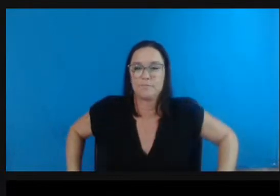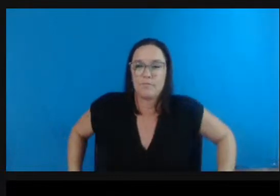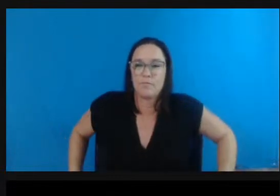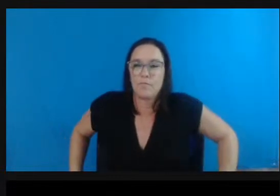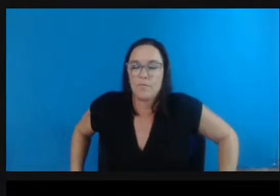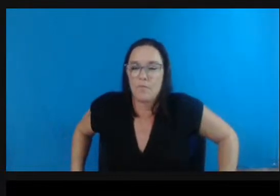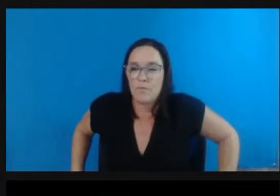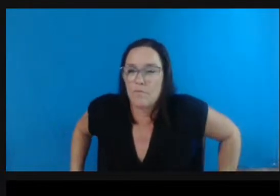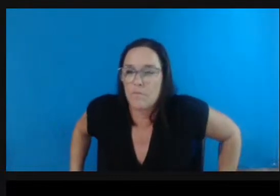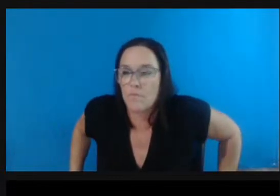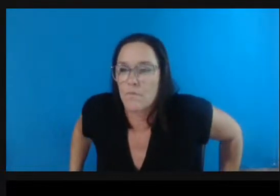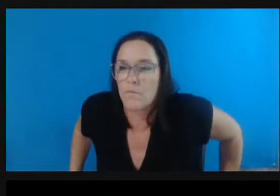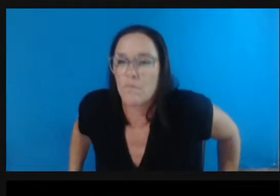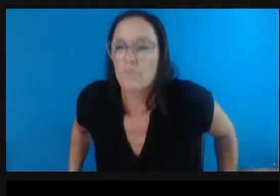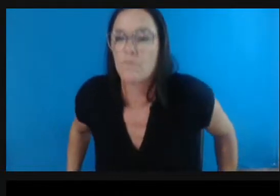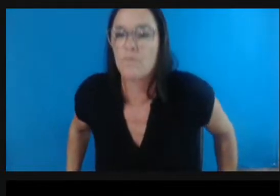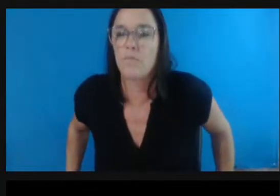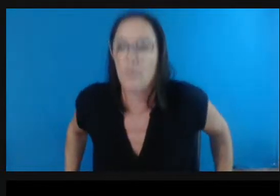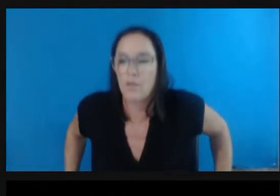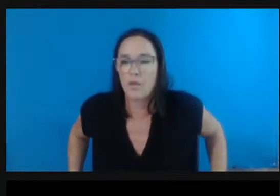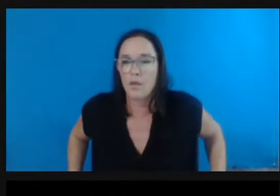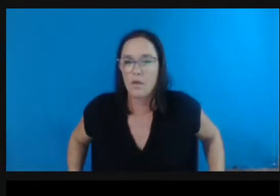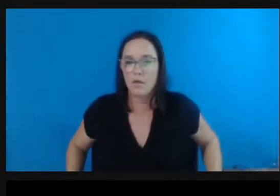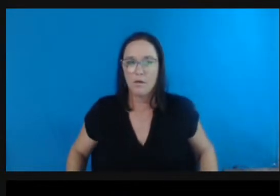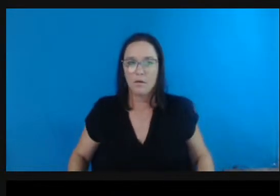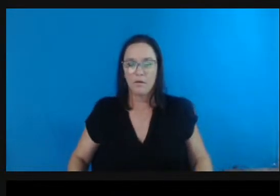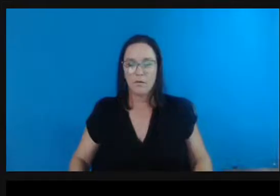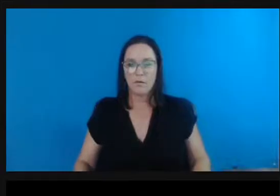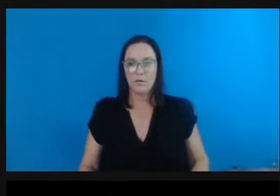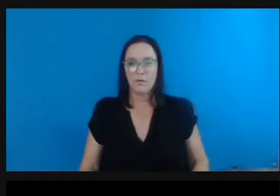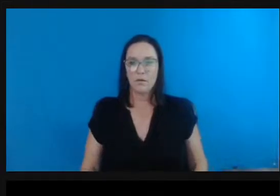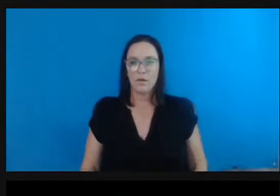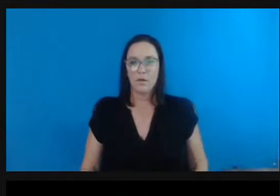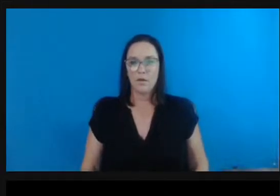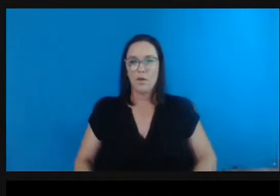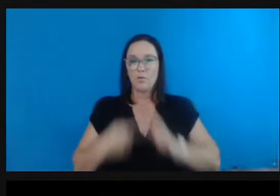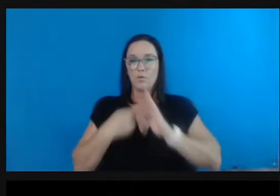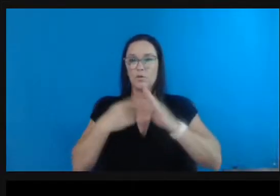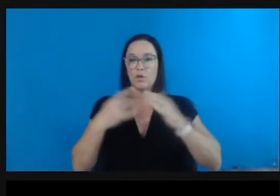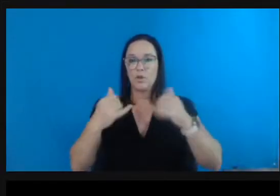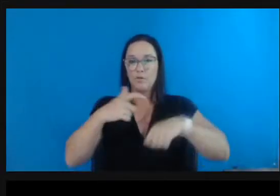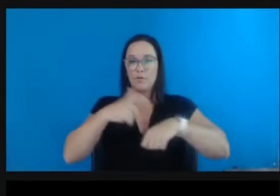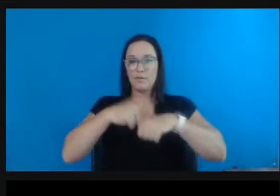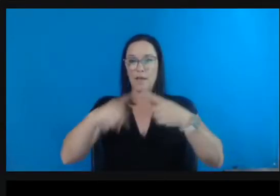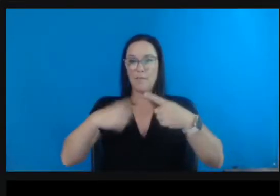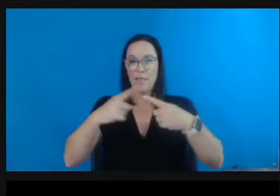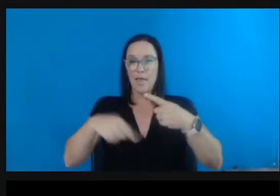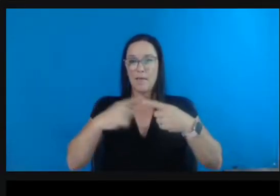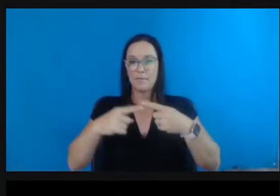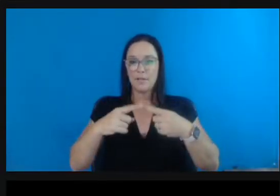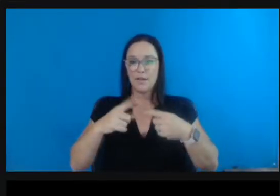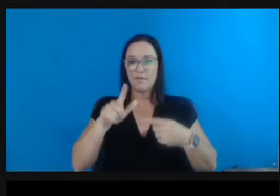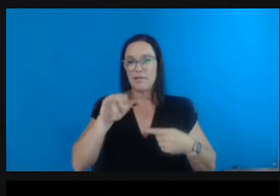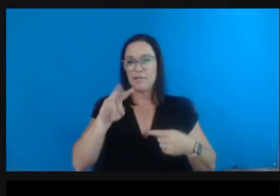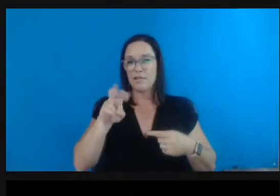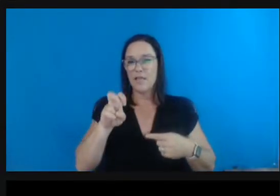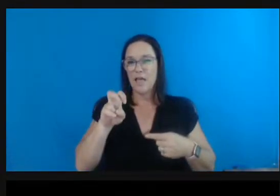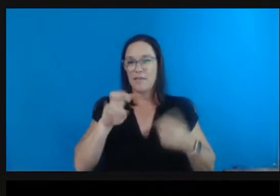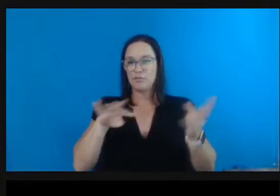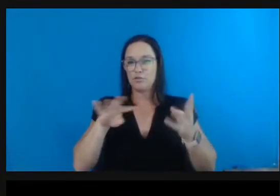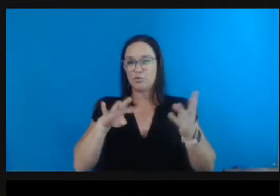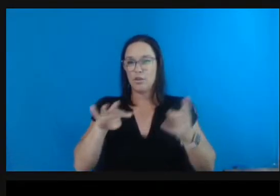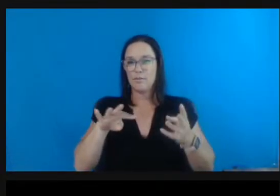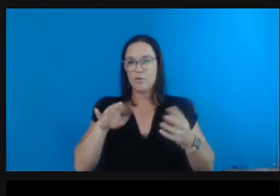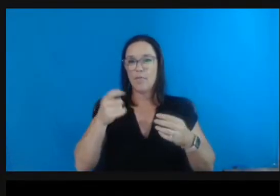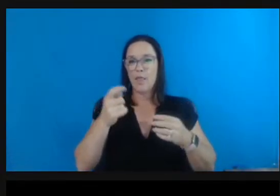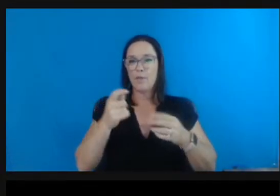So what I'll show you guys now is a time lapse of the actual live stream itself. So this is going to go a little bit